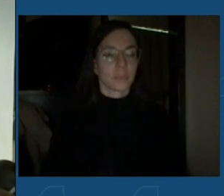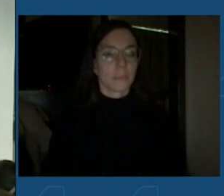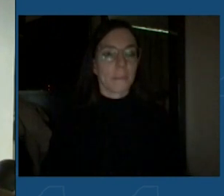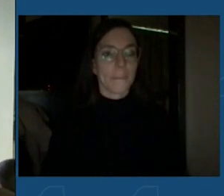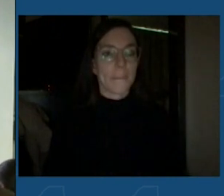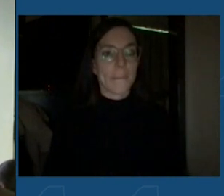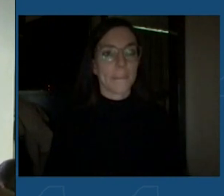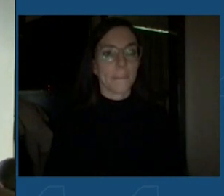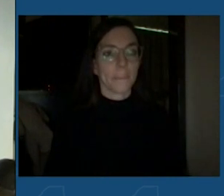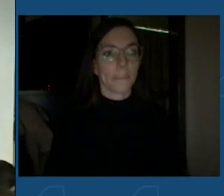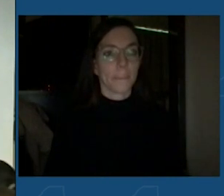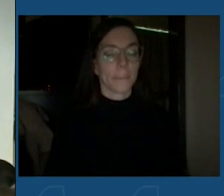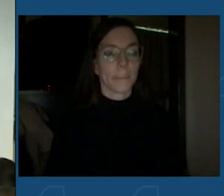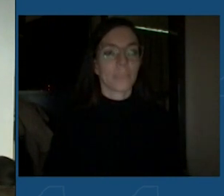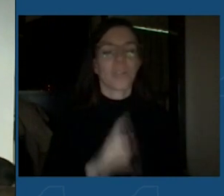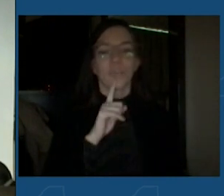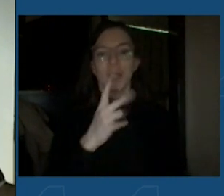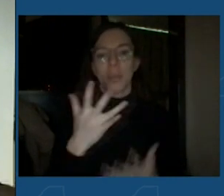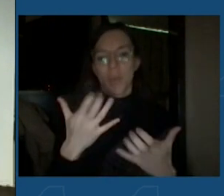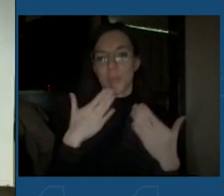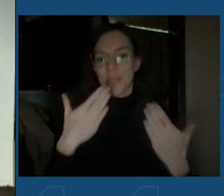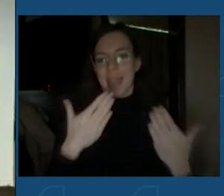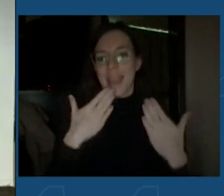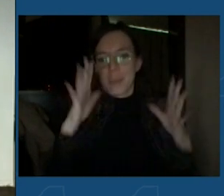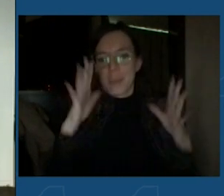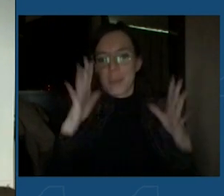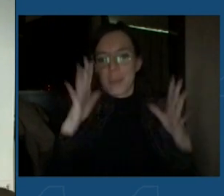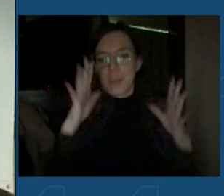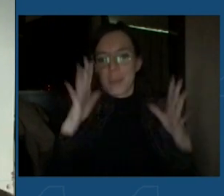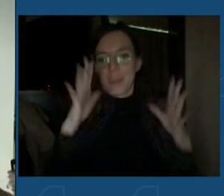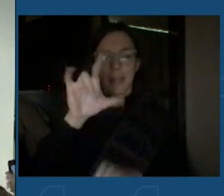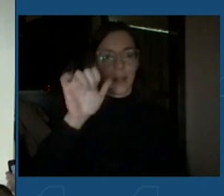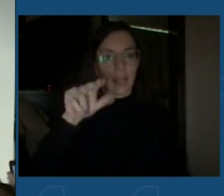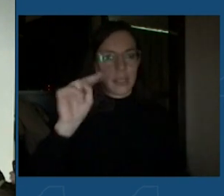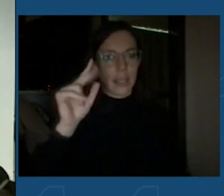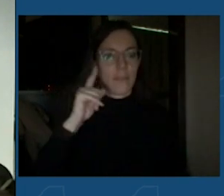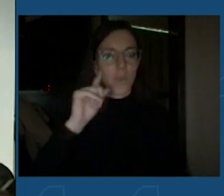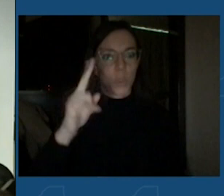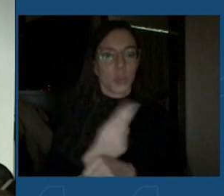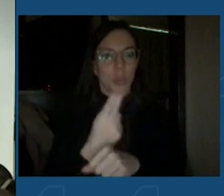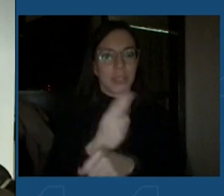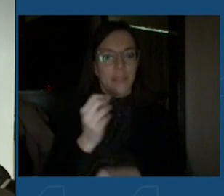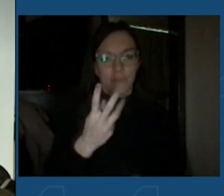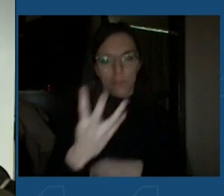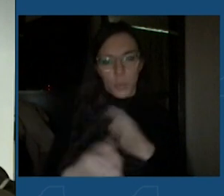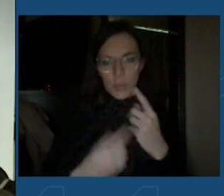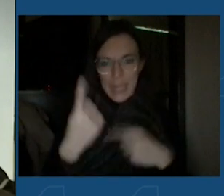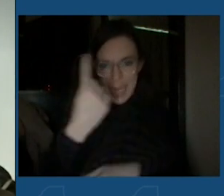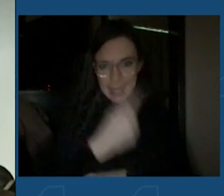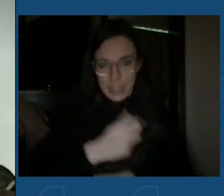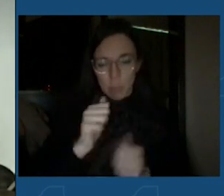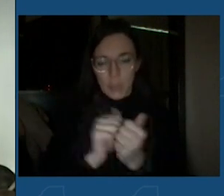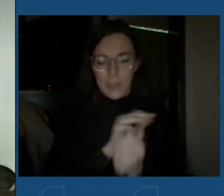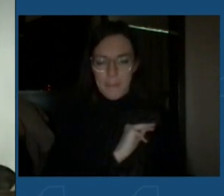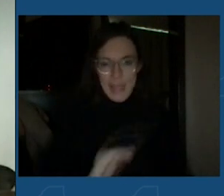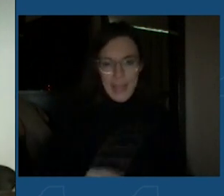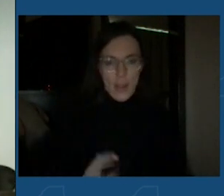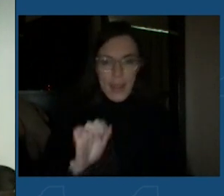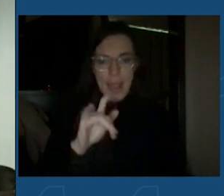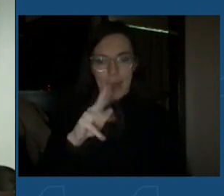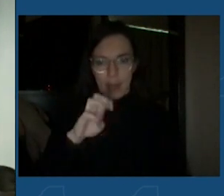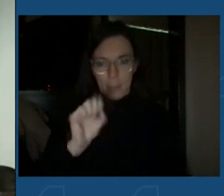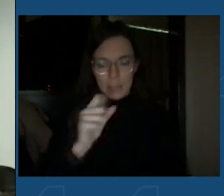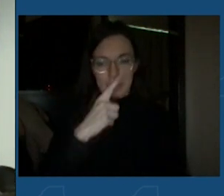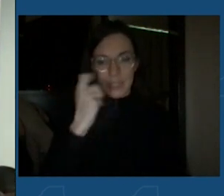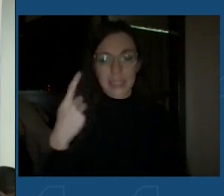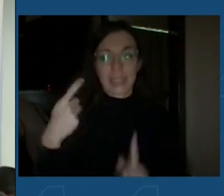I would really like to thank President Clinton for using his bona fides with Mayor Adams on my behalf, because until he did,